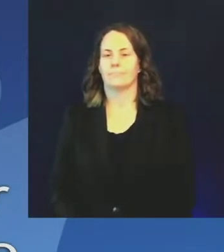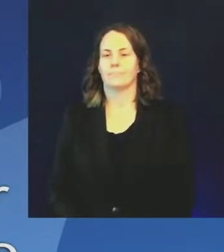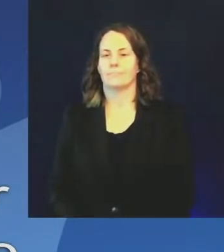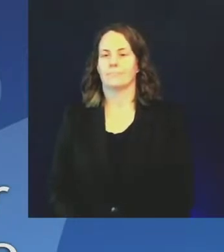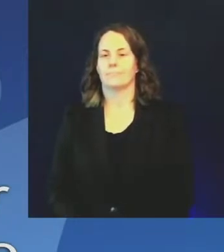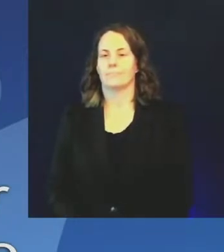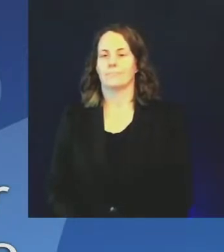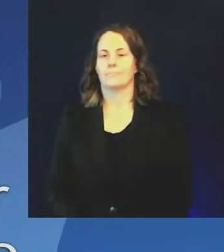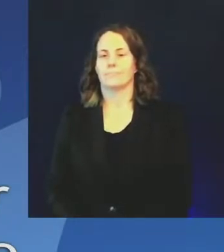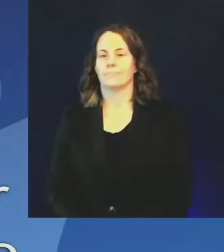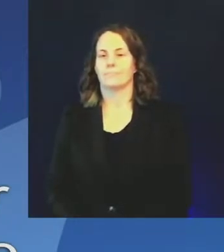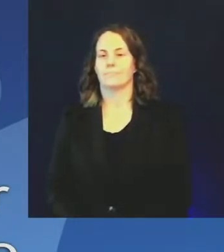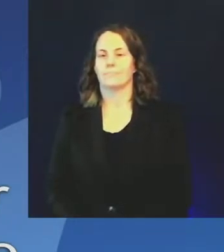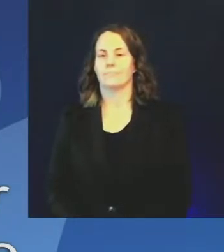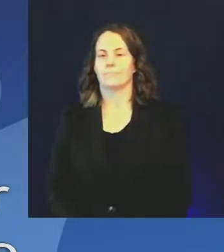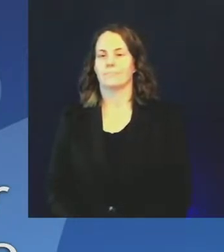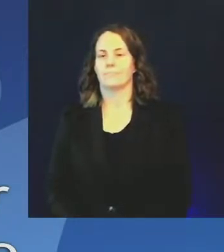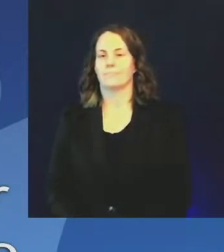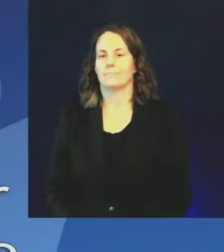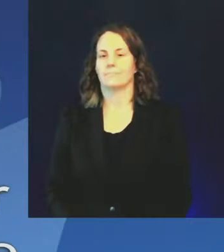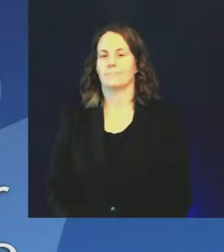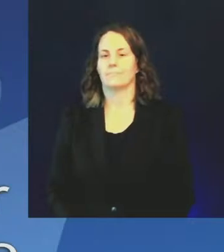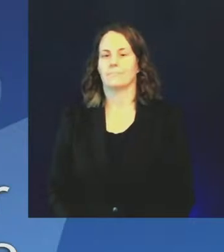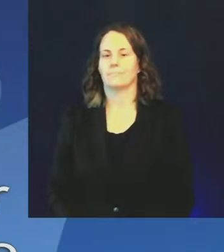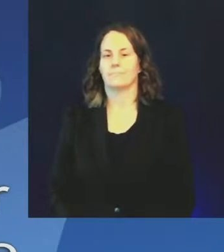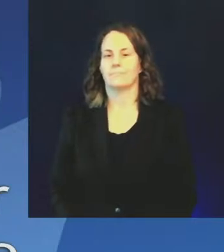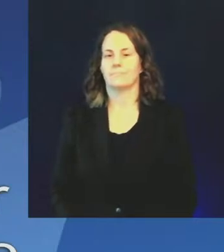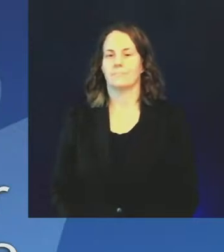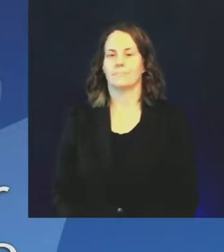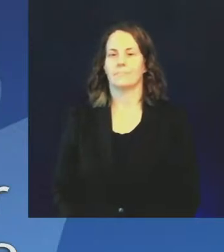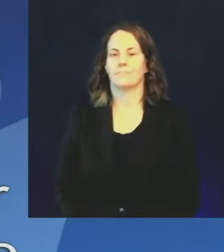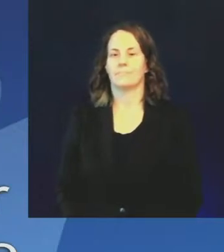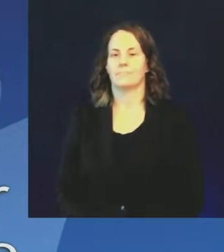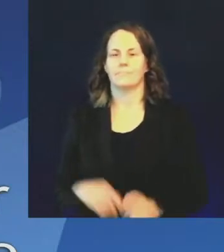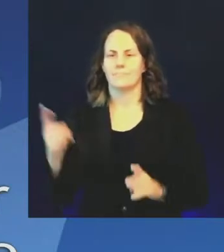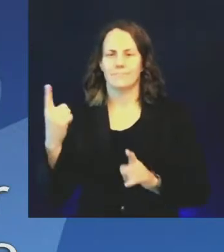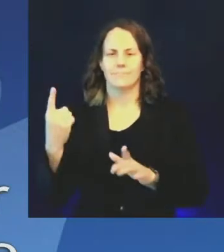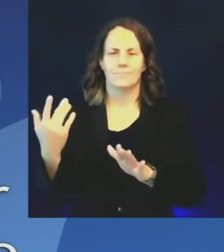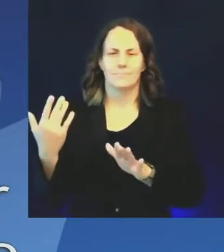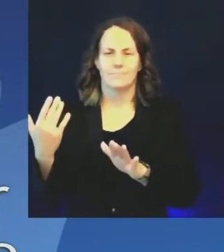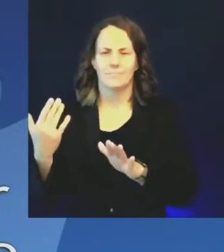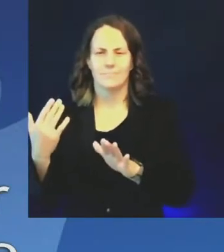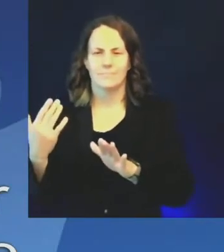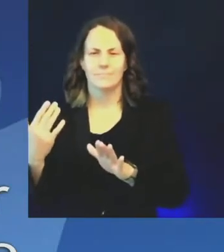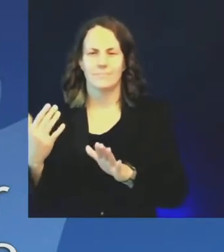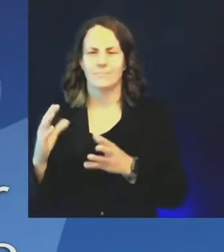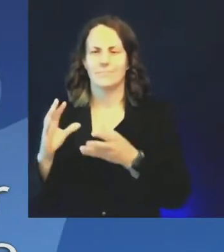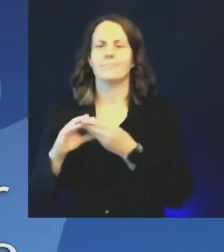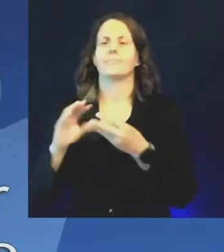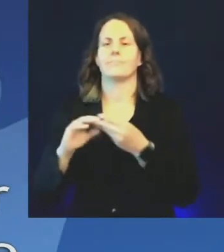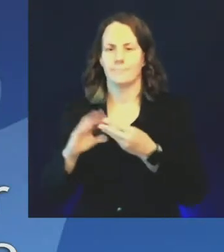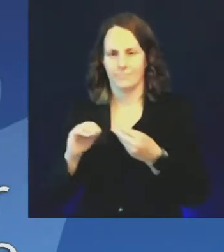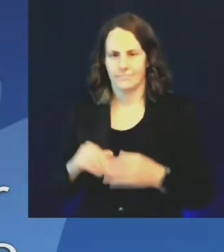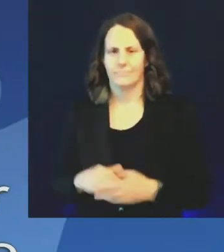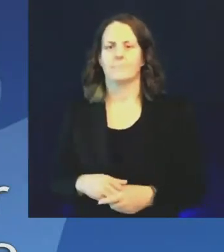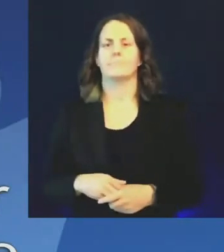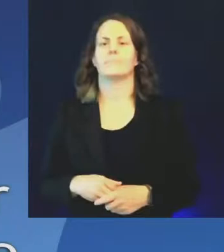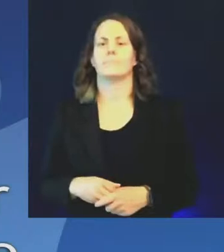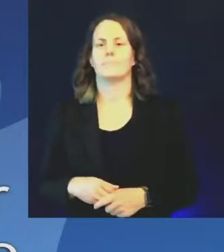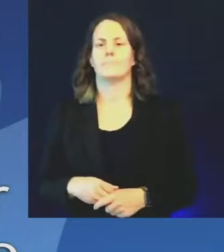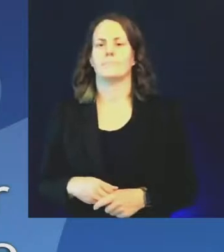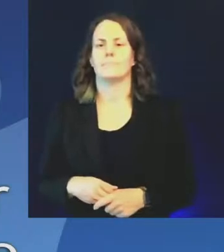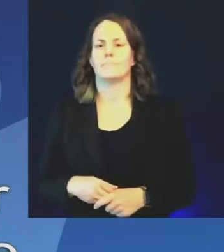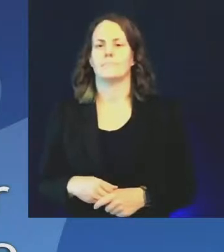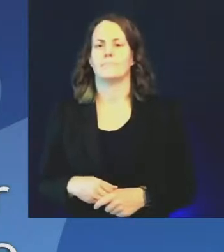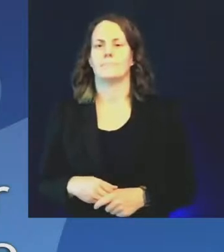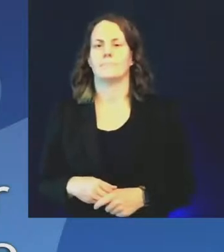In areas that are lagging behind the overall state rate, or other areas of Wisconsin, like some of those counties, for example, that have lower rates